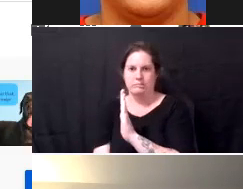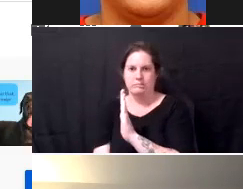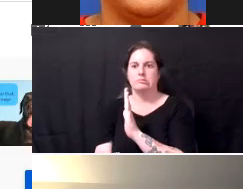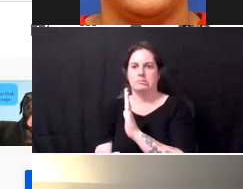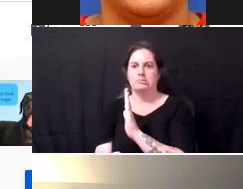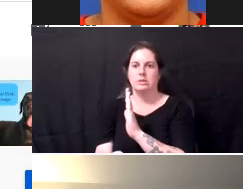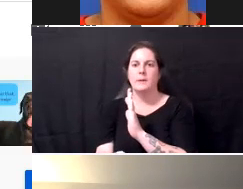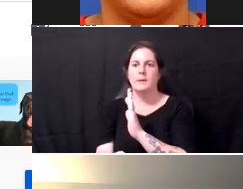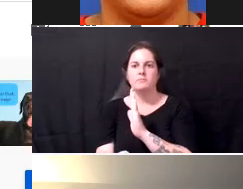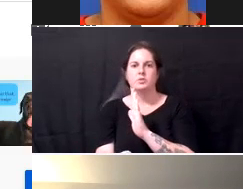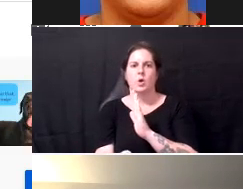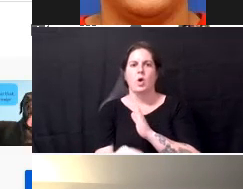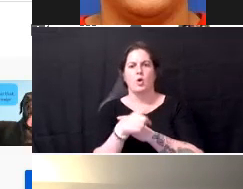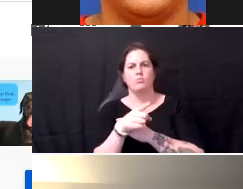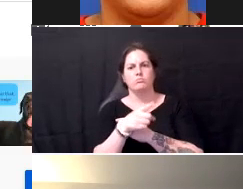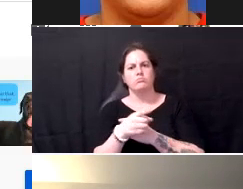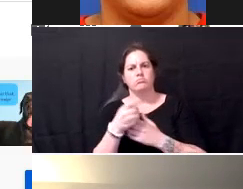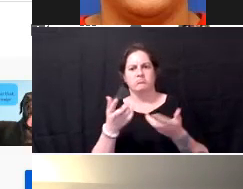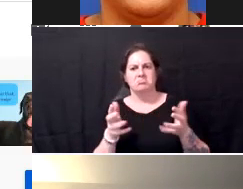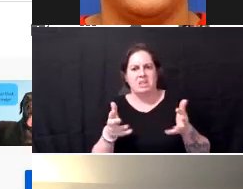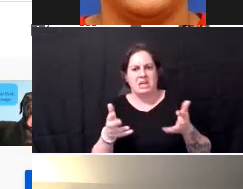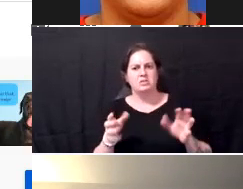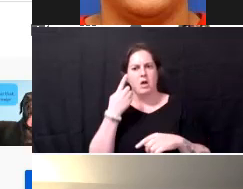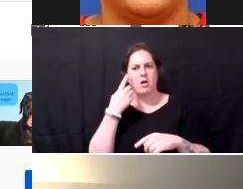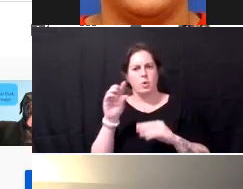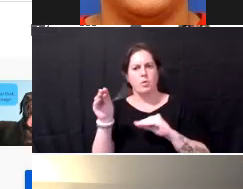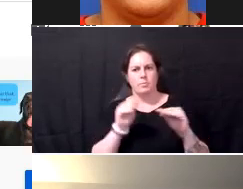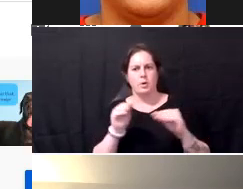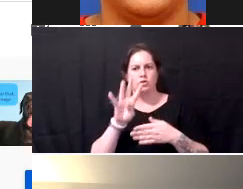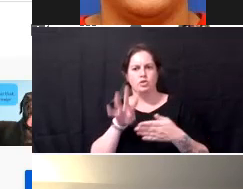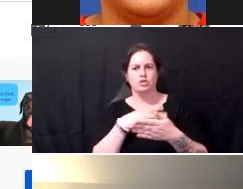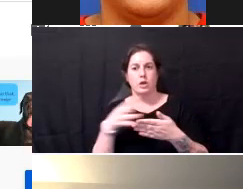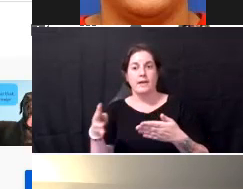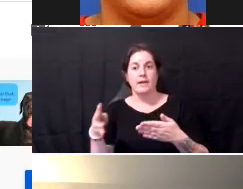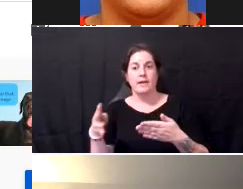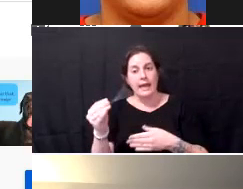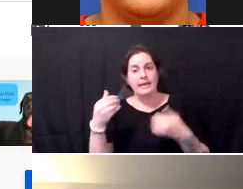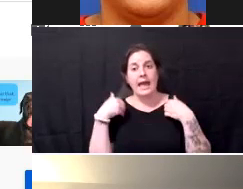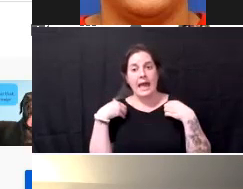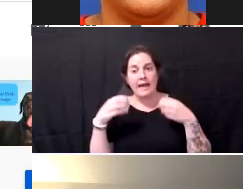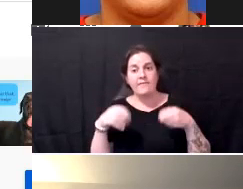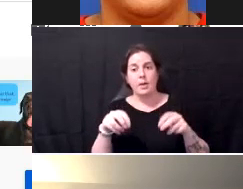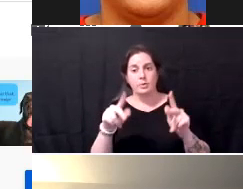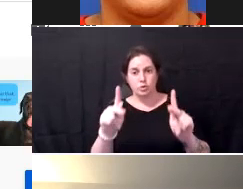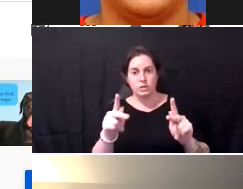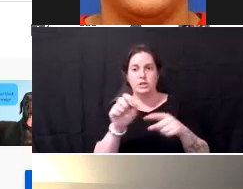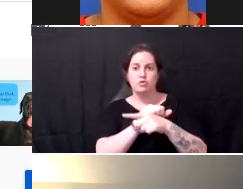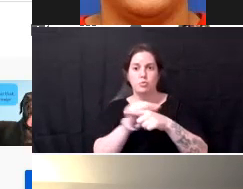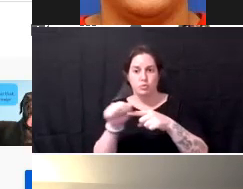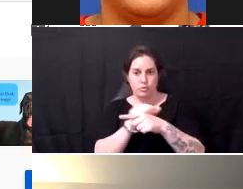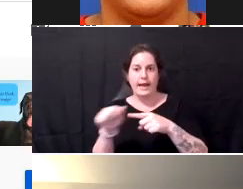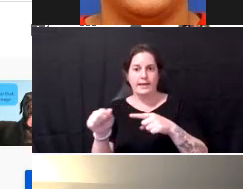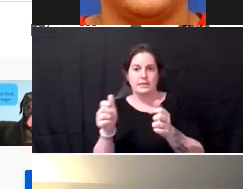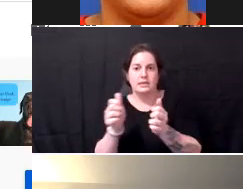that's basically all I wanted to share with you on the motion graphs. And you will get an opportunity to practice with motion graphs on problem